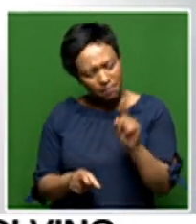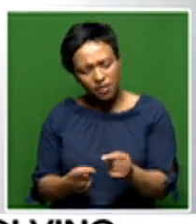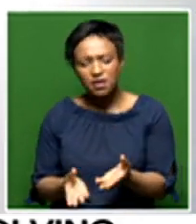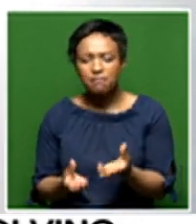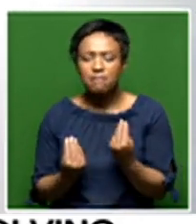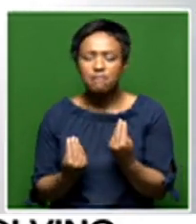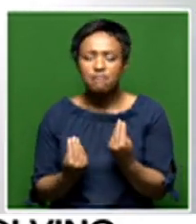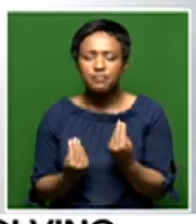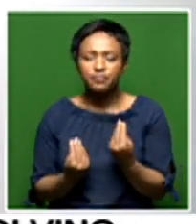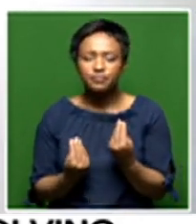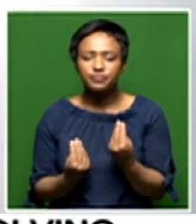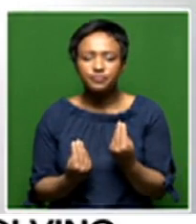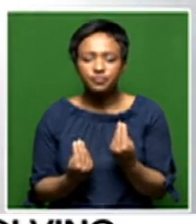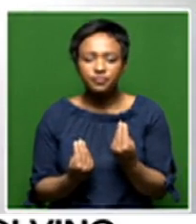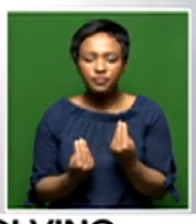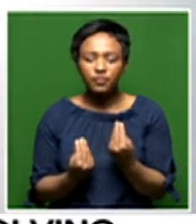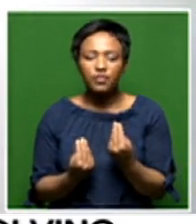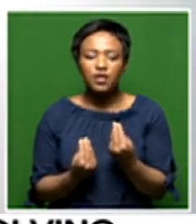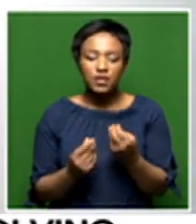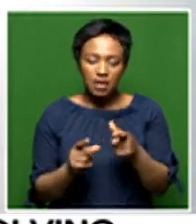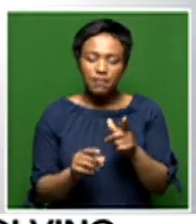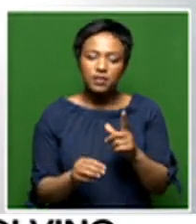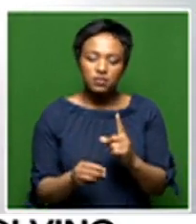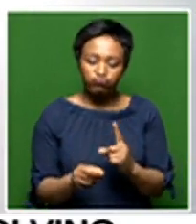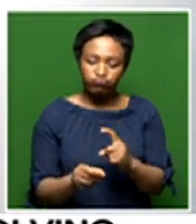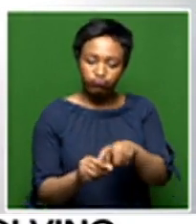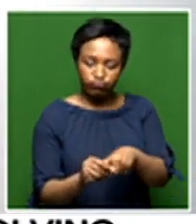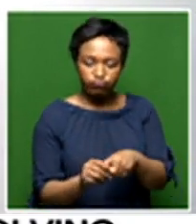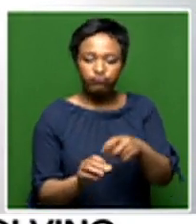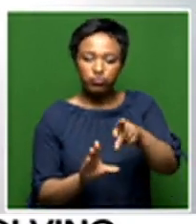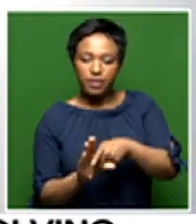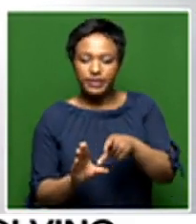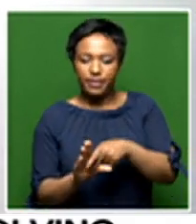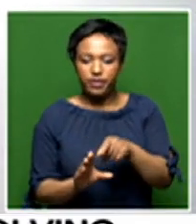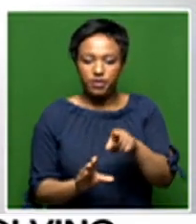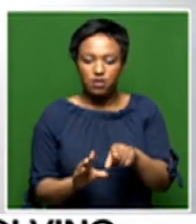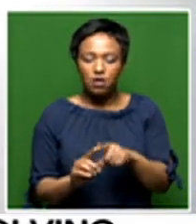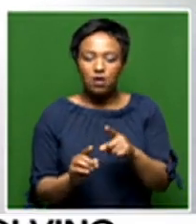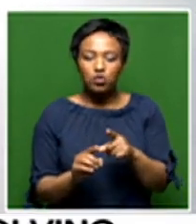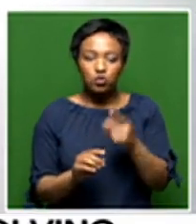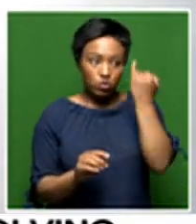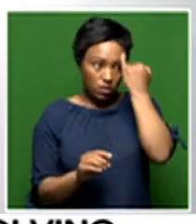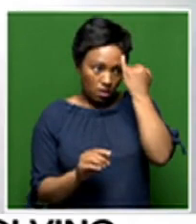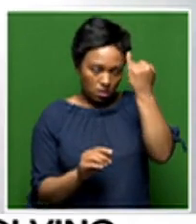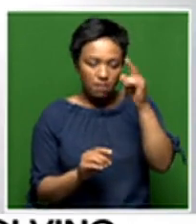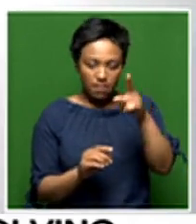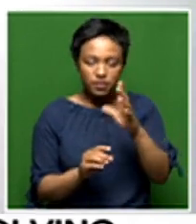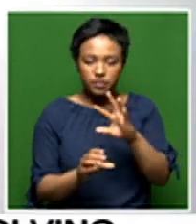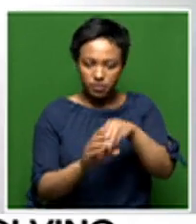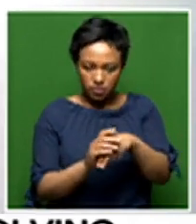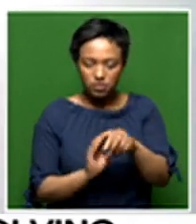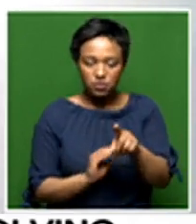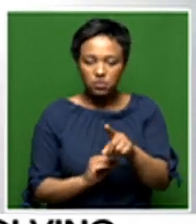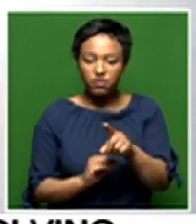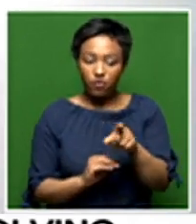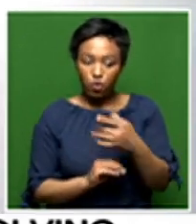to really participate as far as this initiative is concerned, so